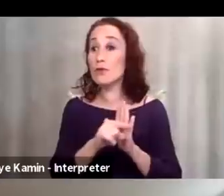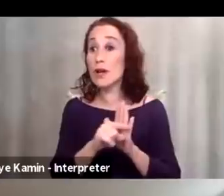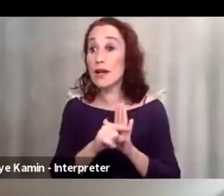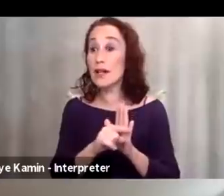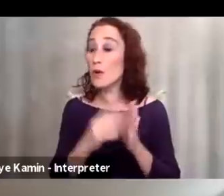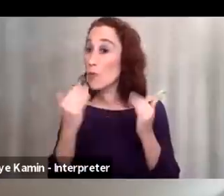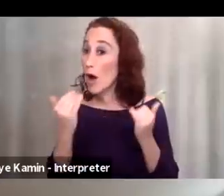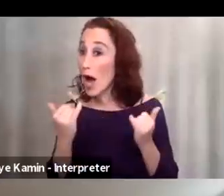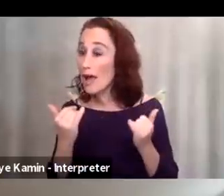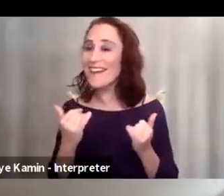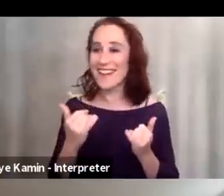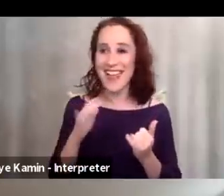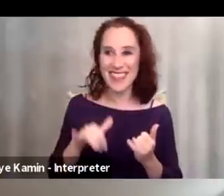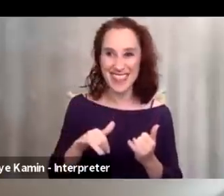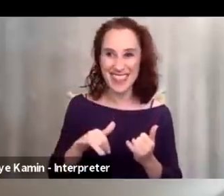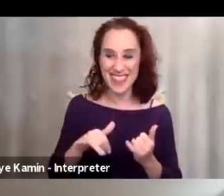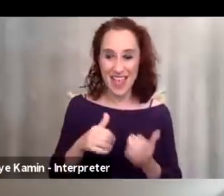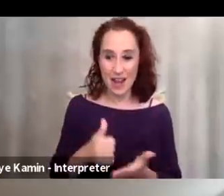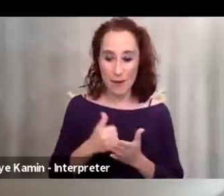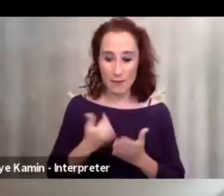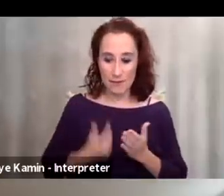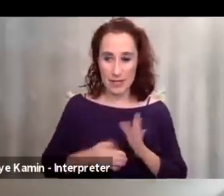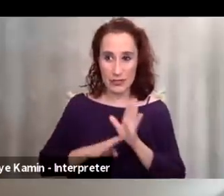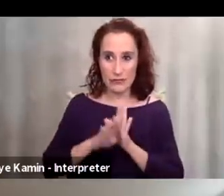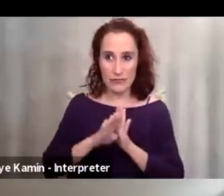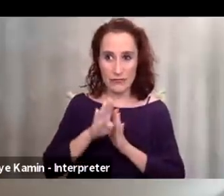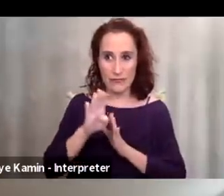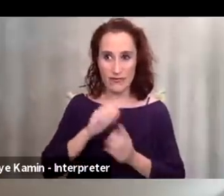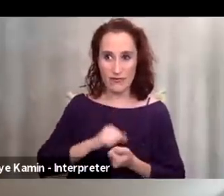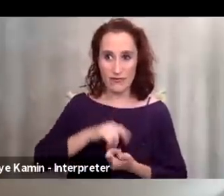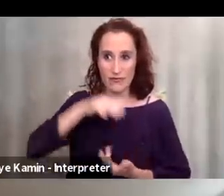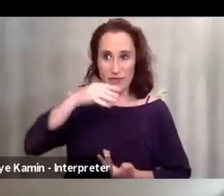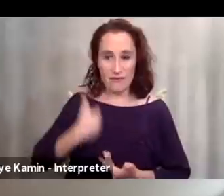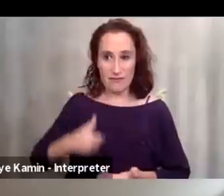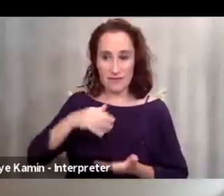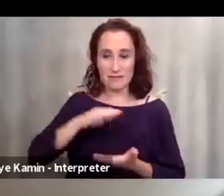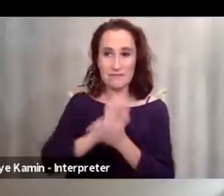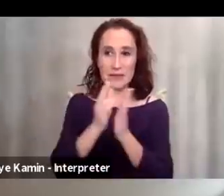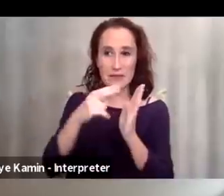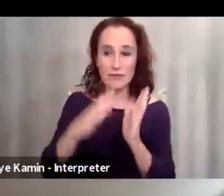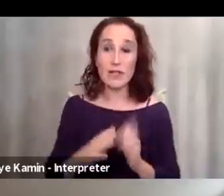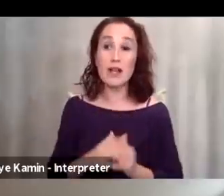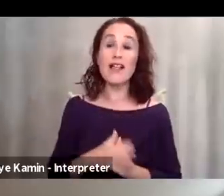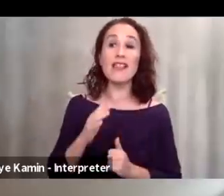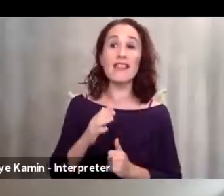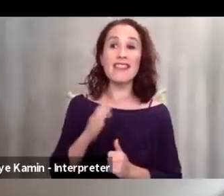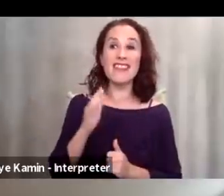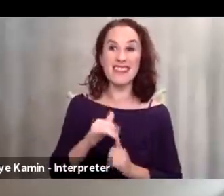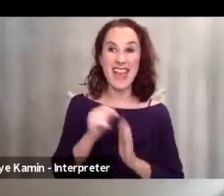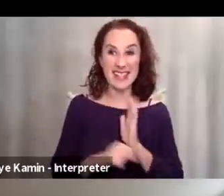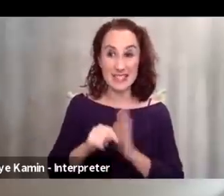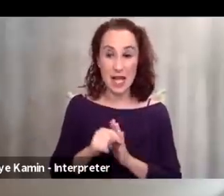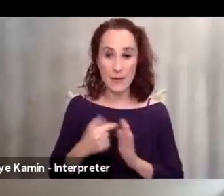me as a reader. It's the time in our lives where I think we start to really figure out who we are as